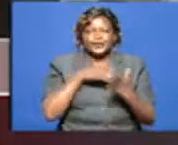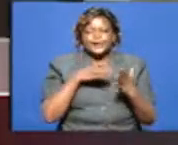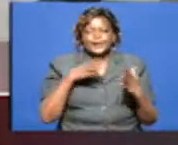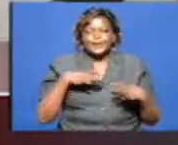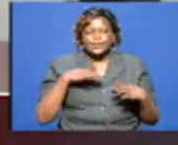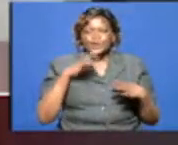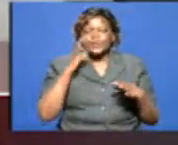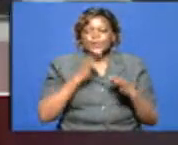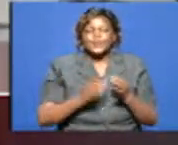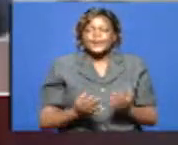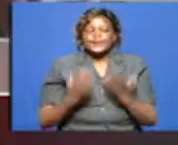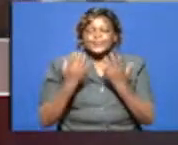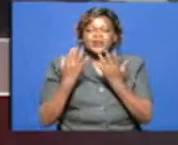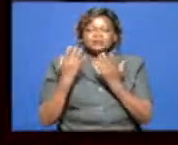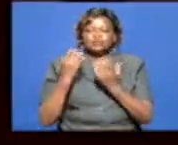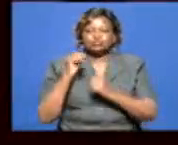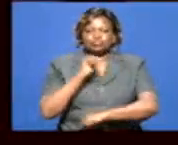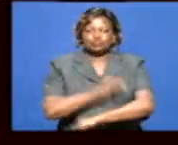education system.